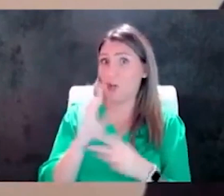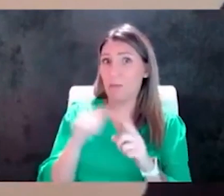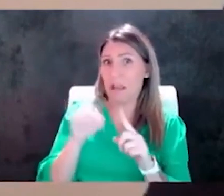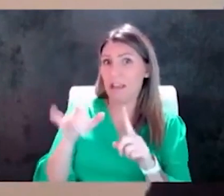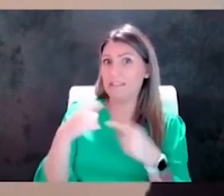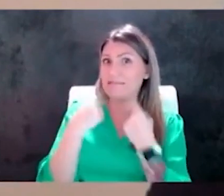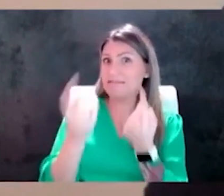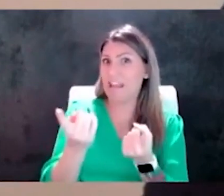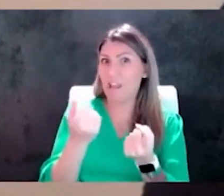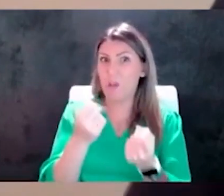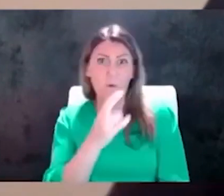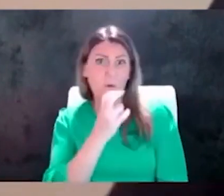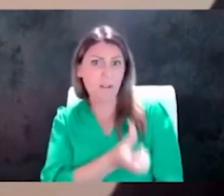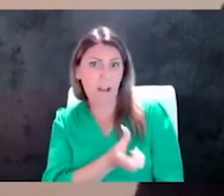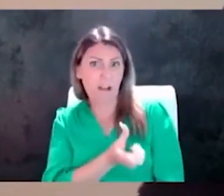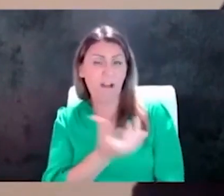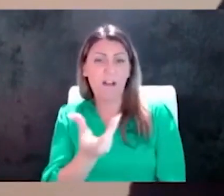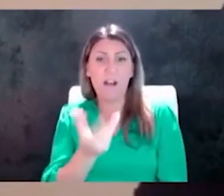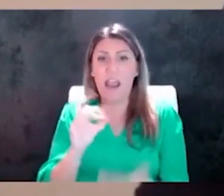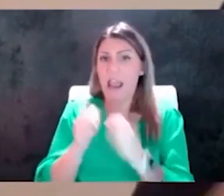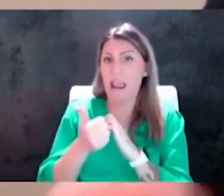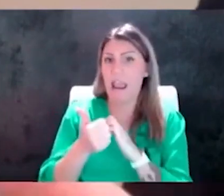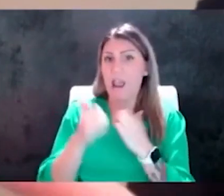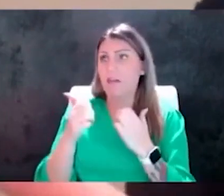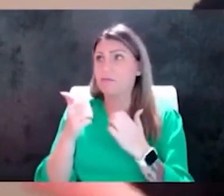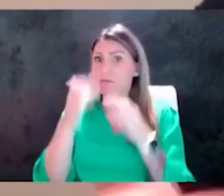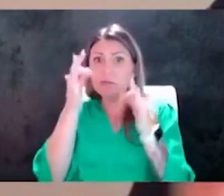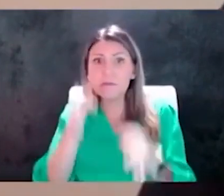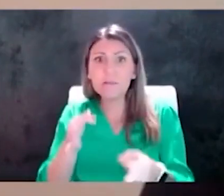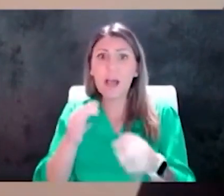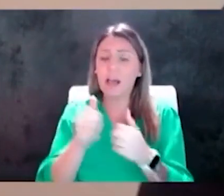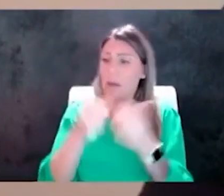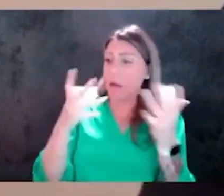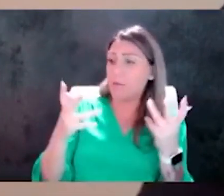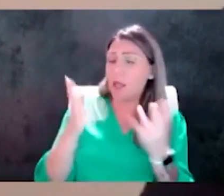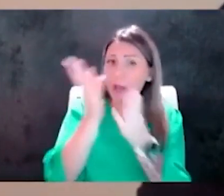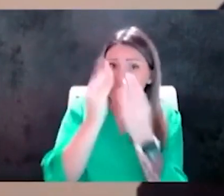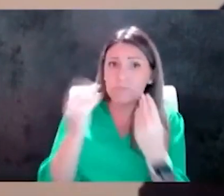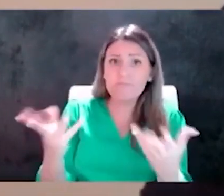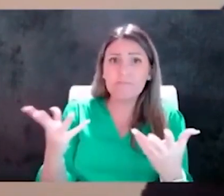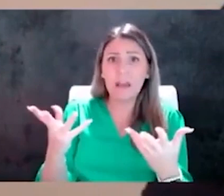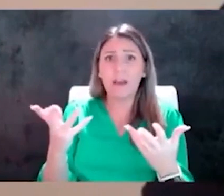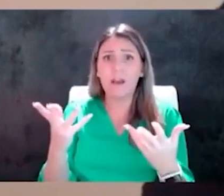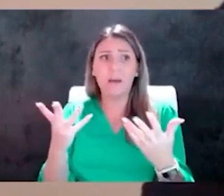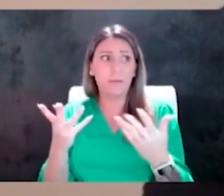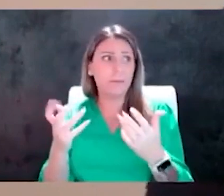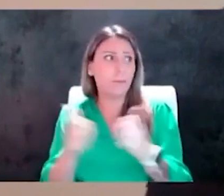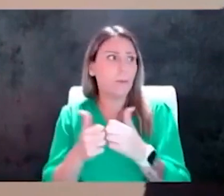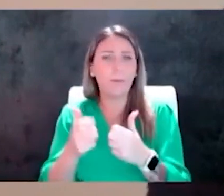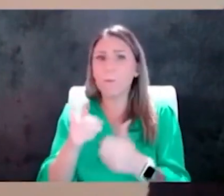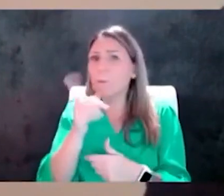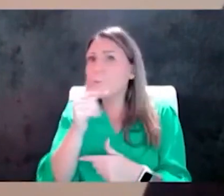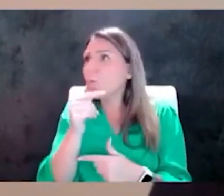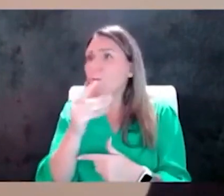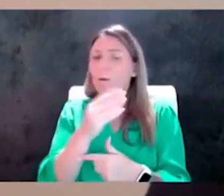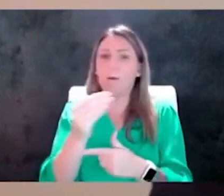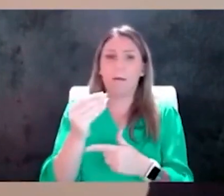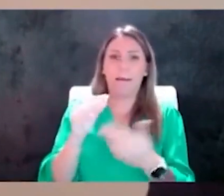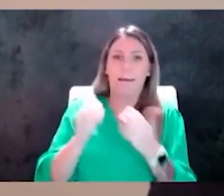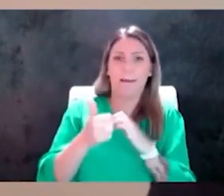not? And how do I make those decisions, and how much do I share with which people? And, how do I